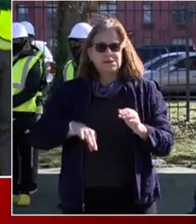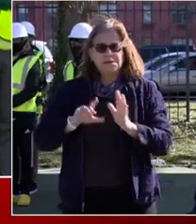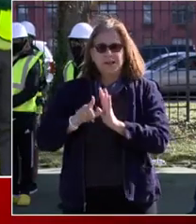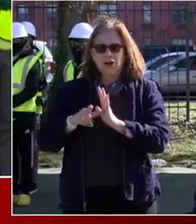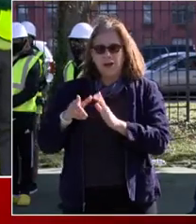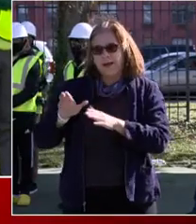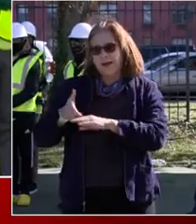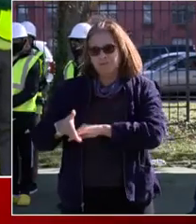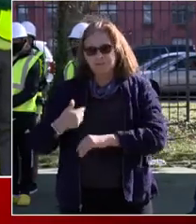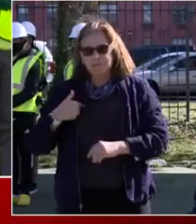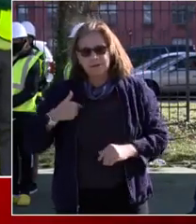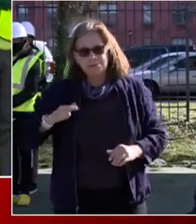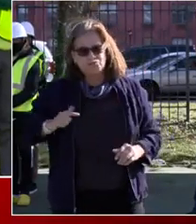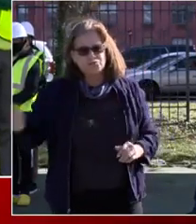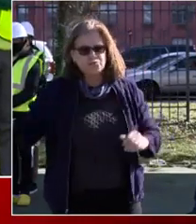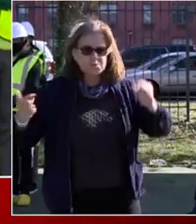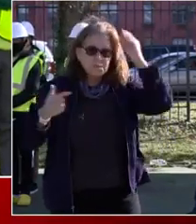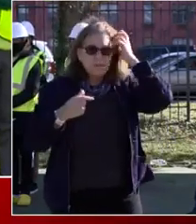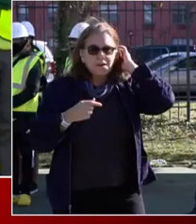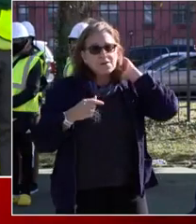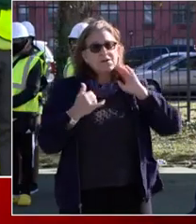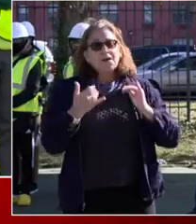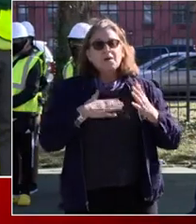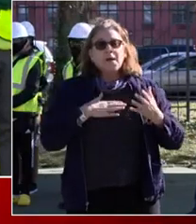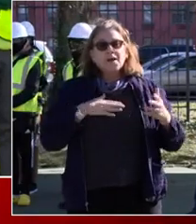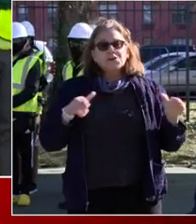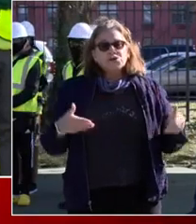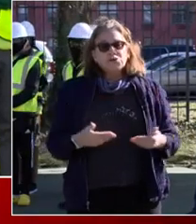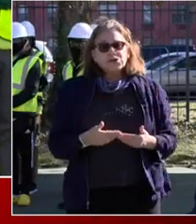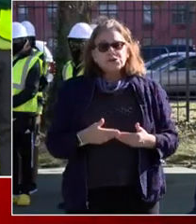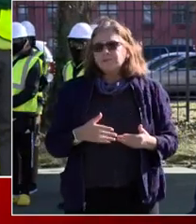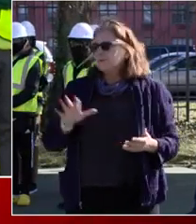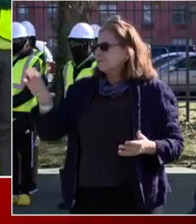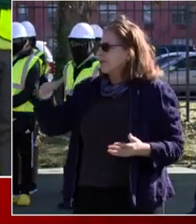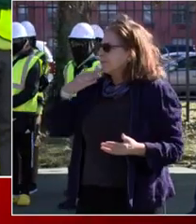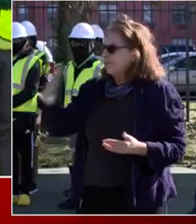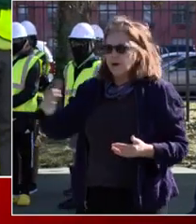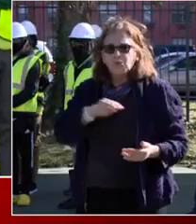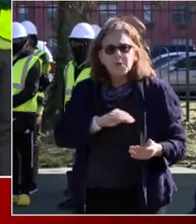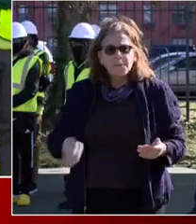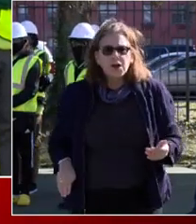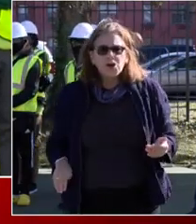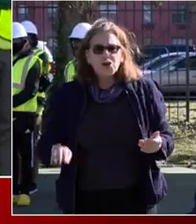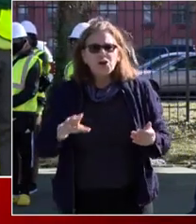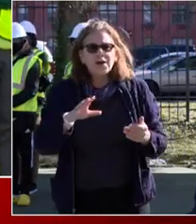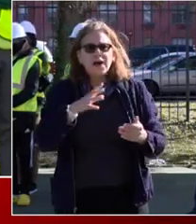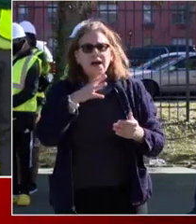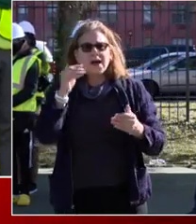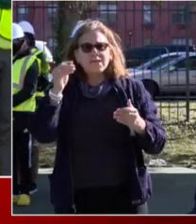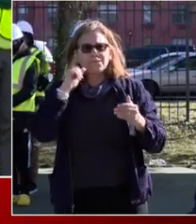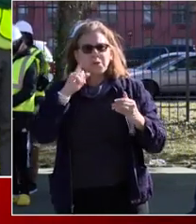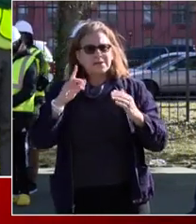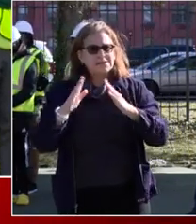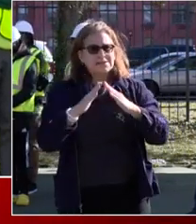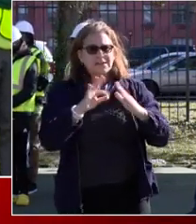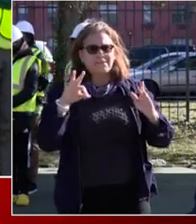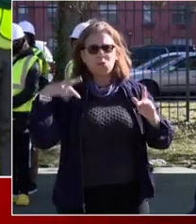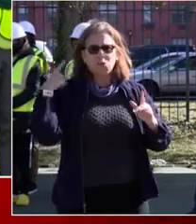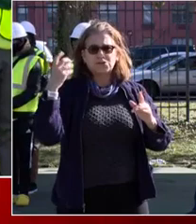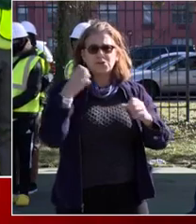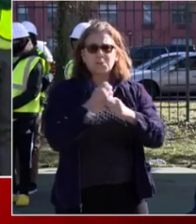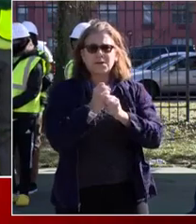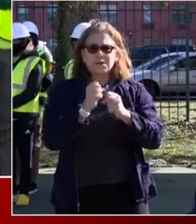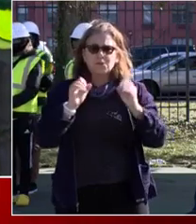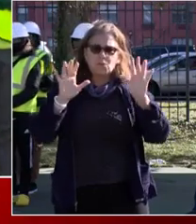To conclude this introduction, I would like to thank the mayor, your staff, and the city for creating amazing opportunities